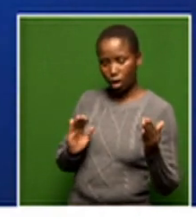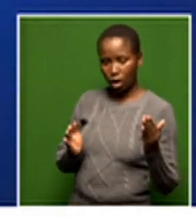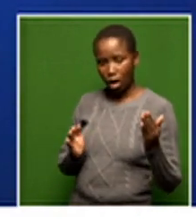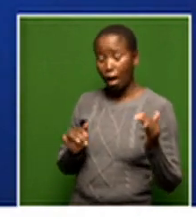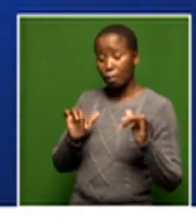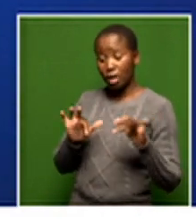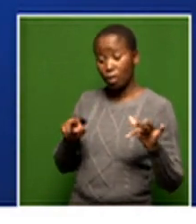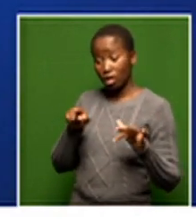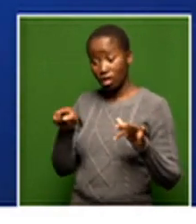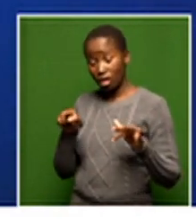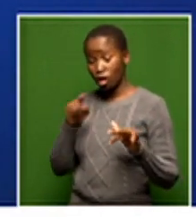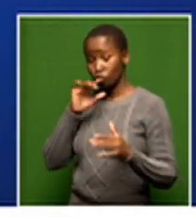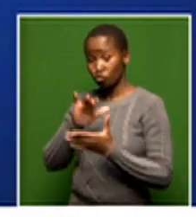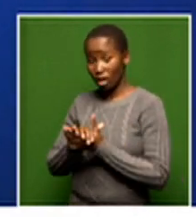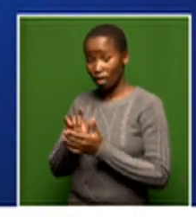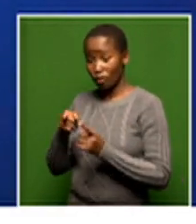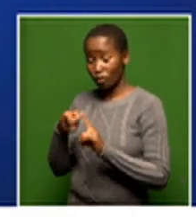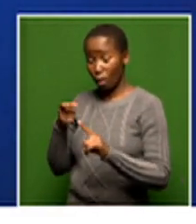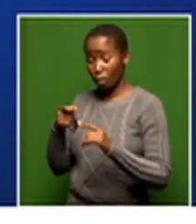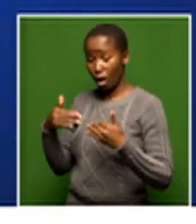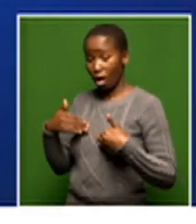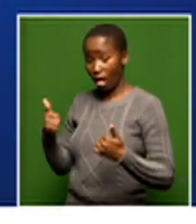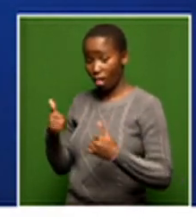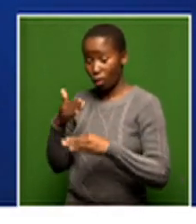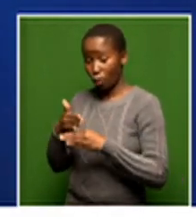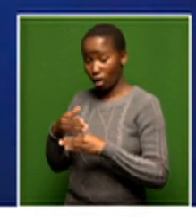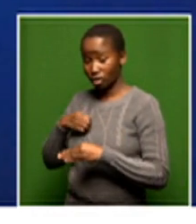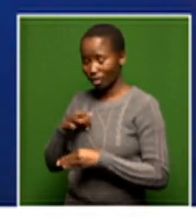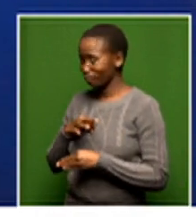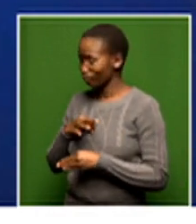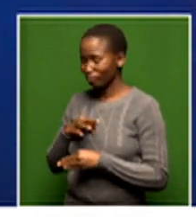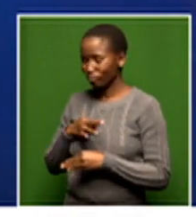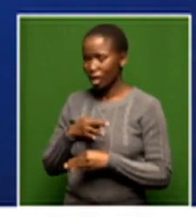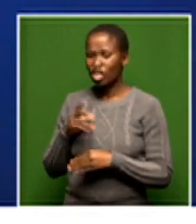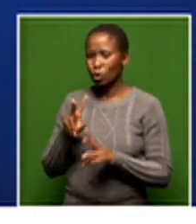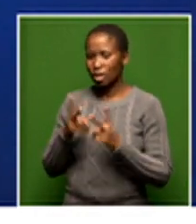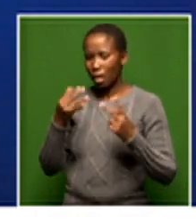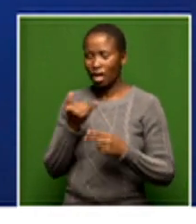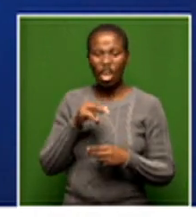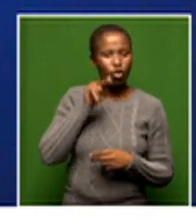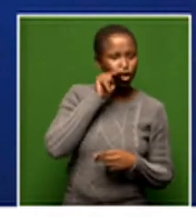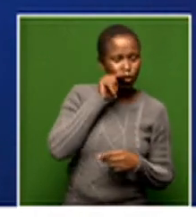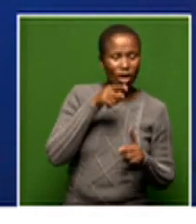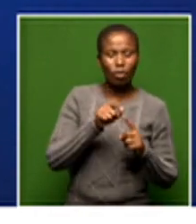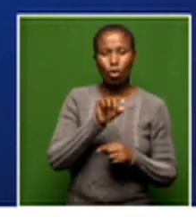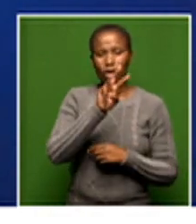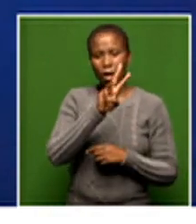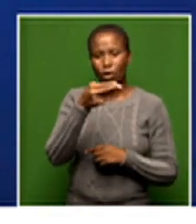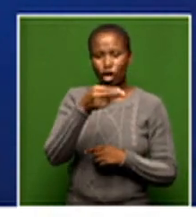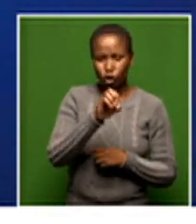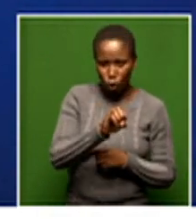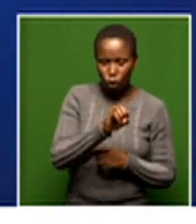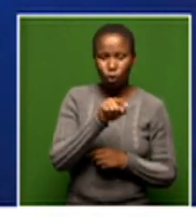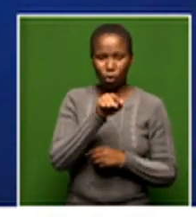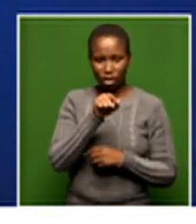trust there are not the healthcare workers, unlike Nigeria, where the WHO and the Ministry of Health were